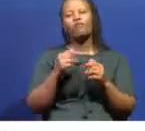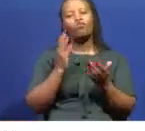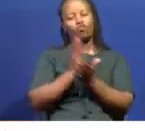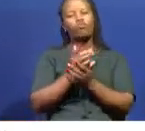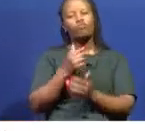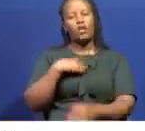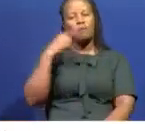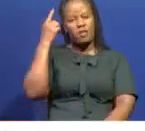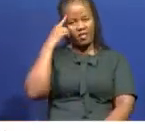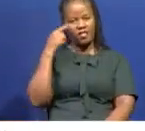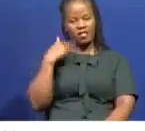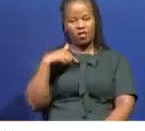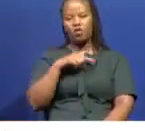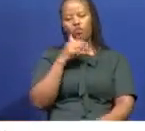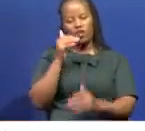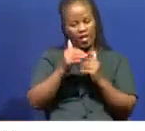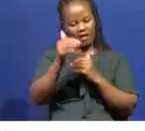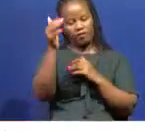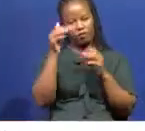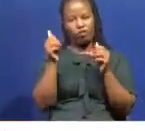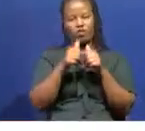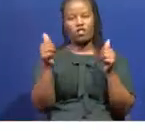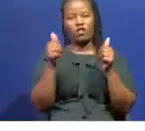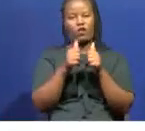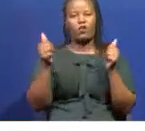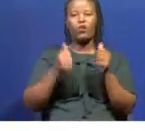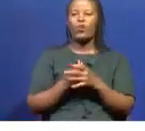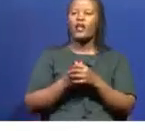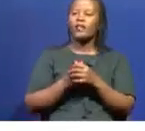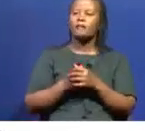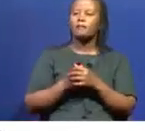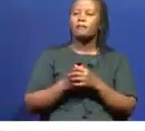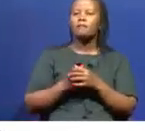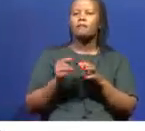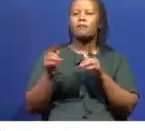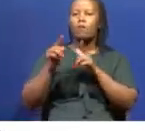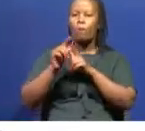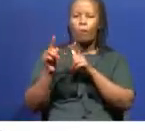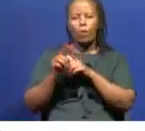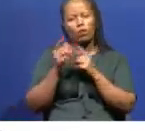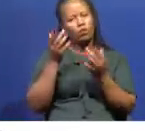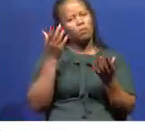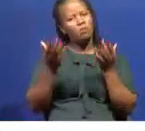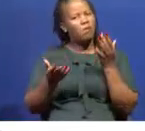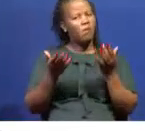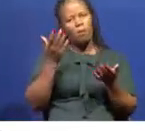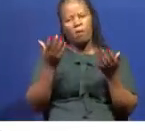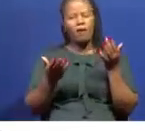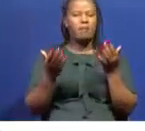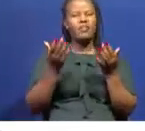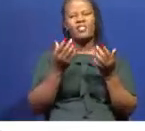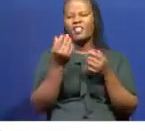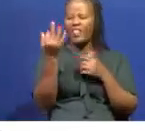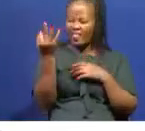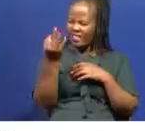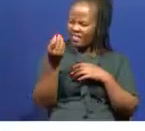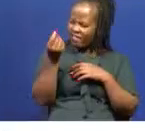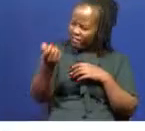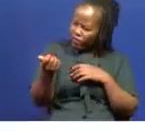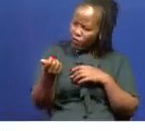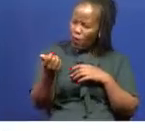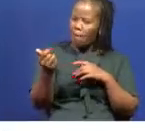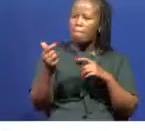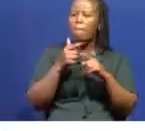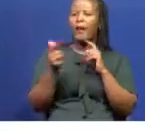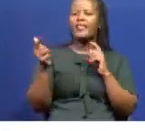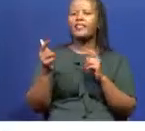we're heading in the right direction. Yeah. I mean, and also maybe just three is such a small number, but I know that